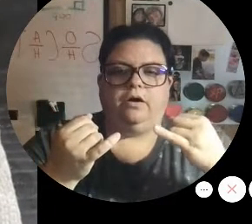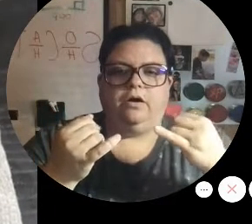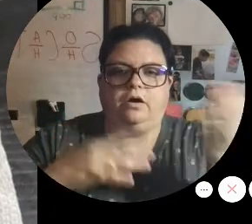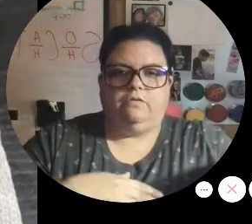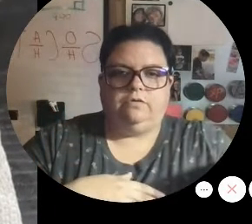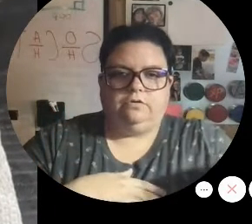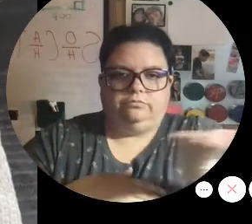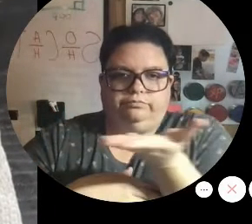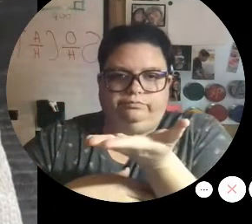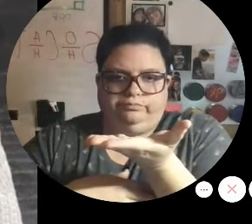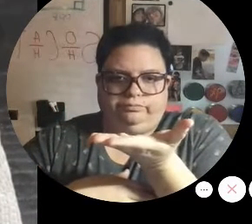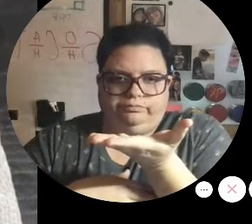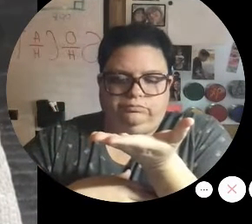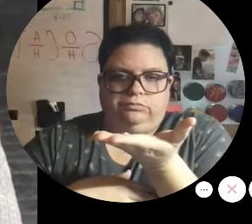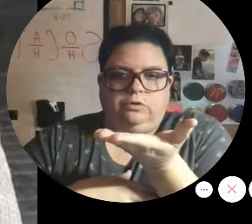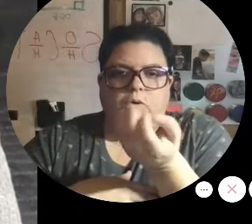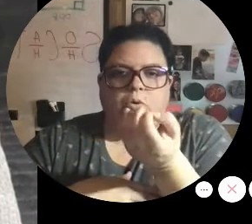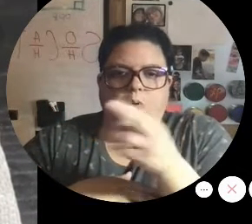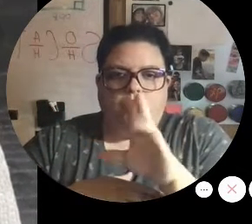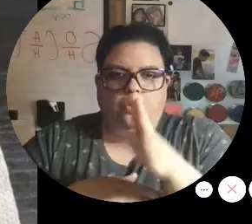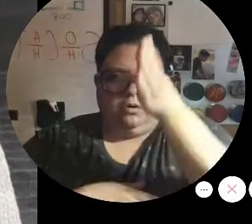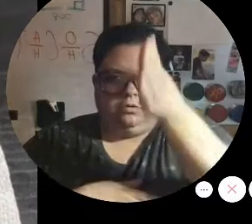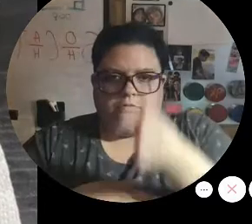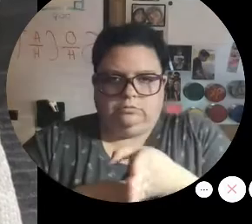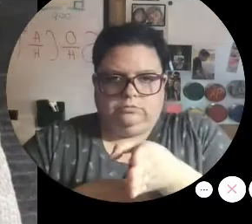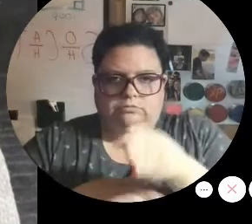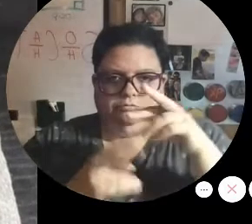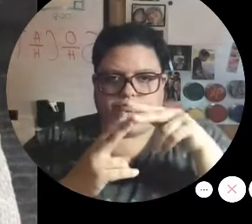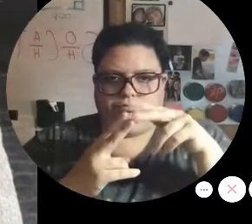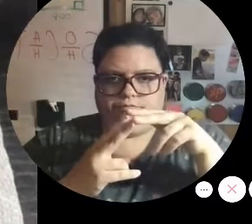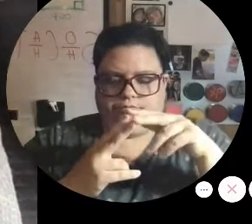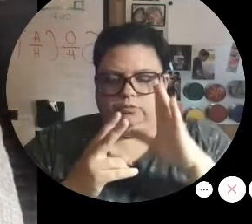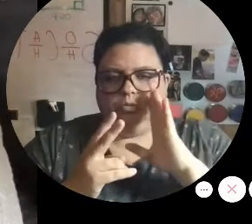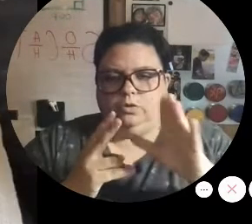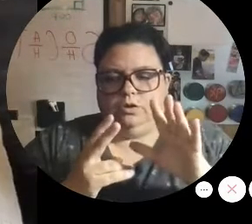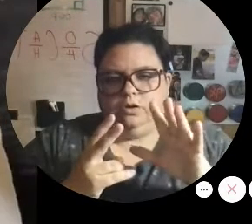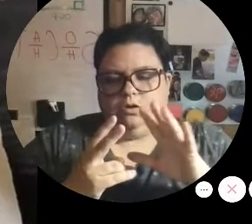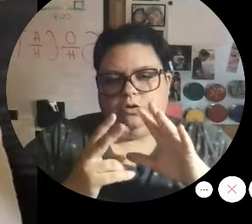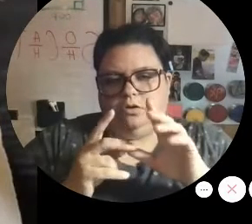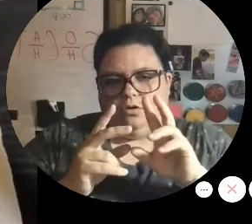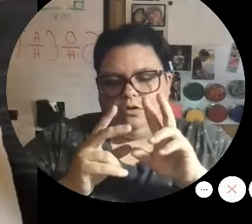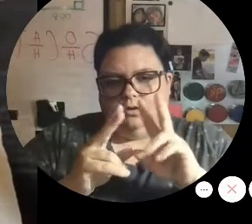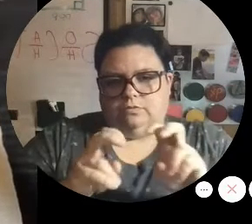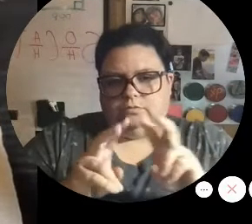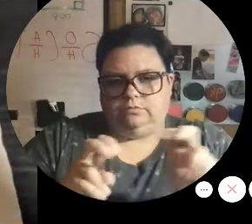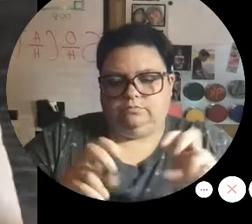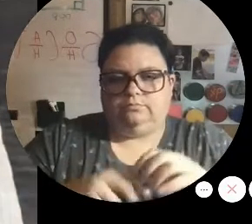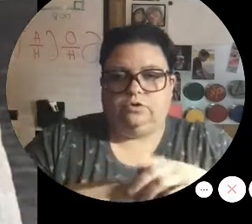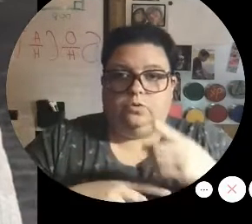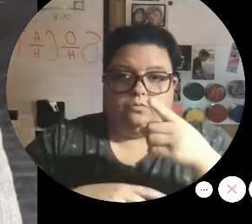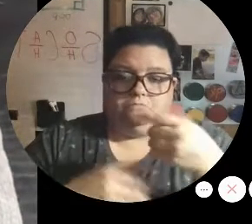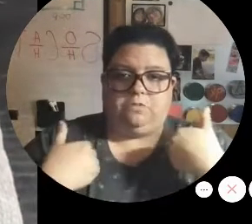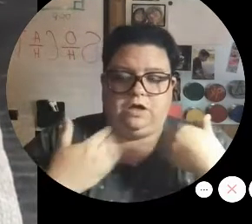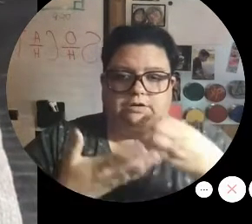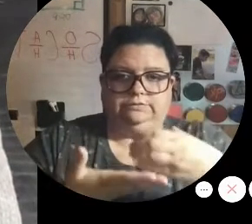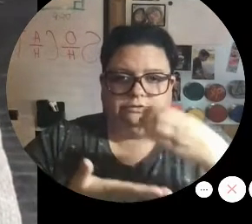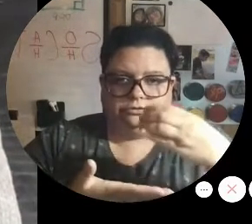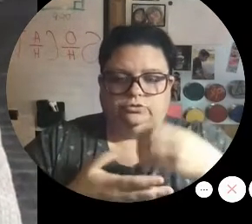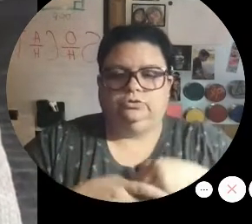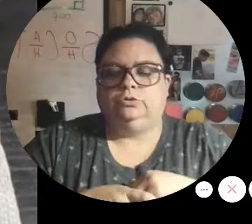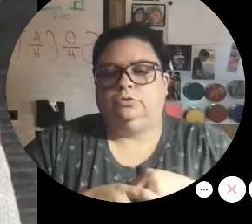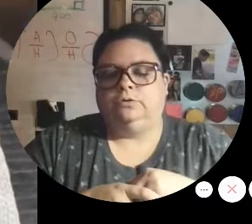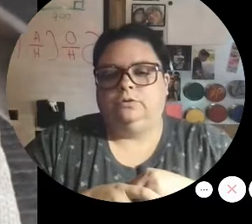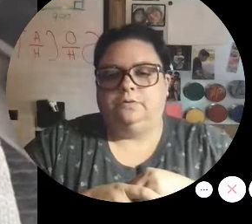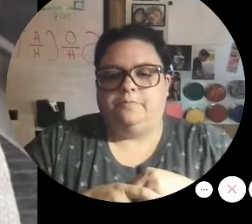versus perpendicular to the base. So we're going to look at both of those. So if I have my cylinder